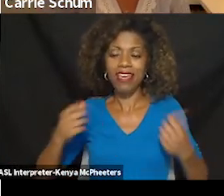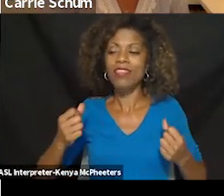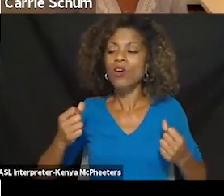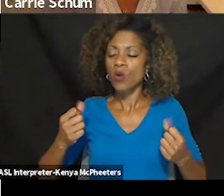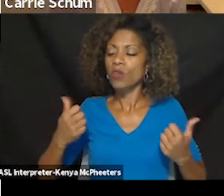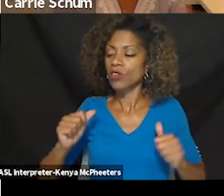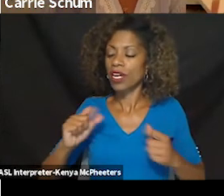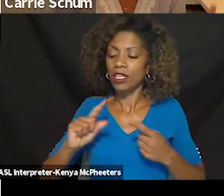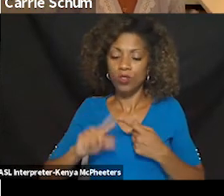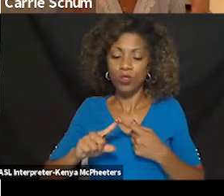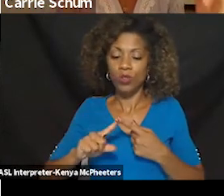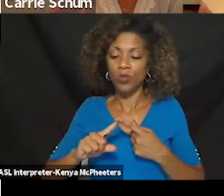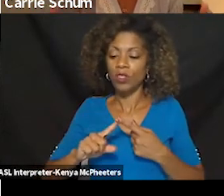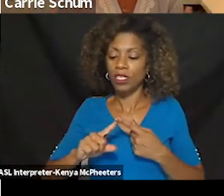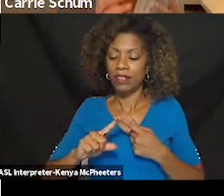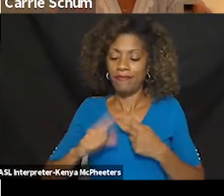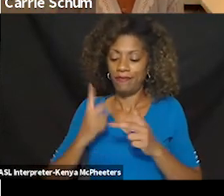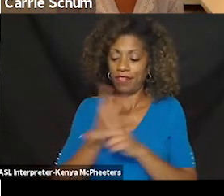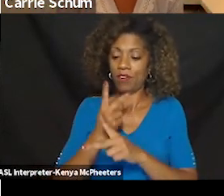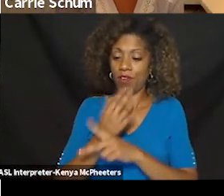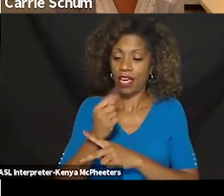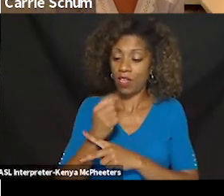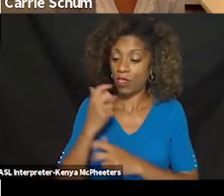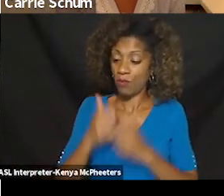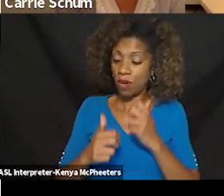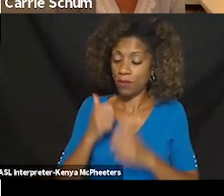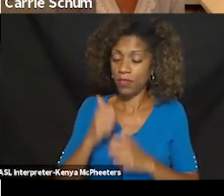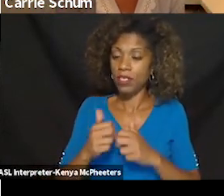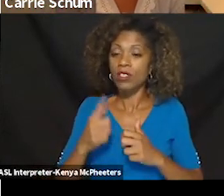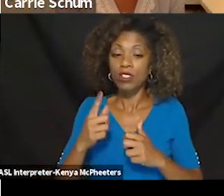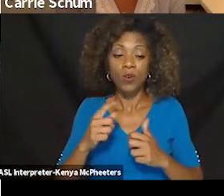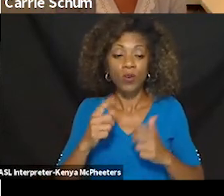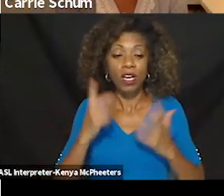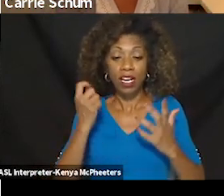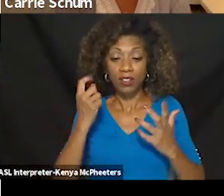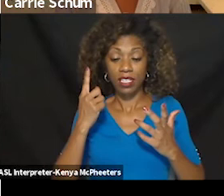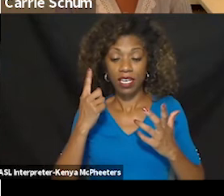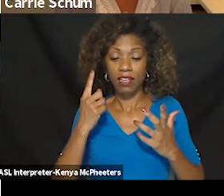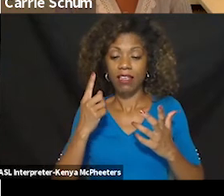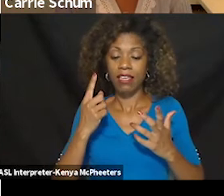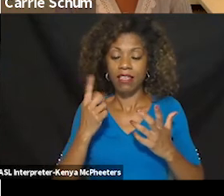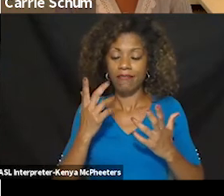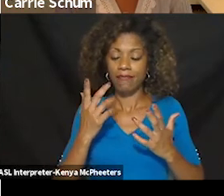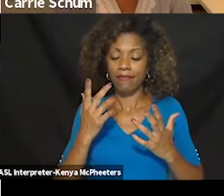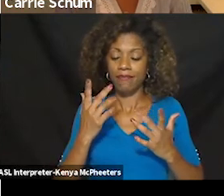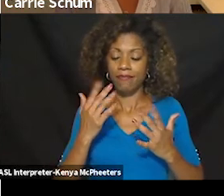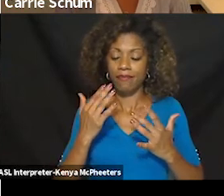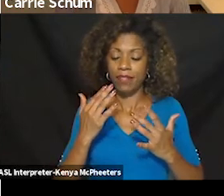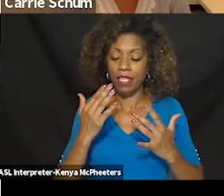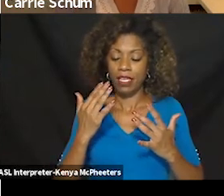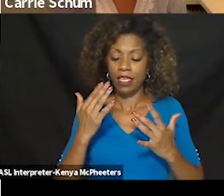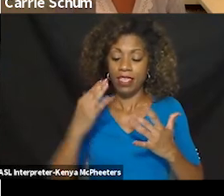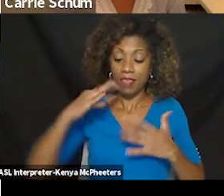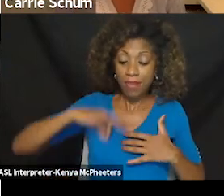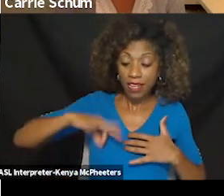effects. So everybody leads with the side effects. Emphasize the benefits. Unfortunately, some of those benefits have been scaled back, but the benefit of seeing